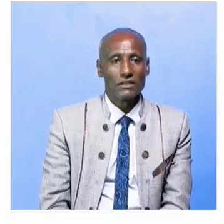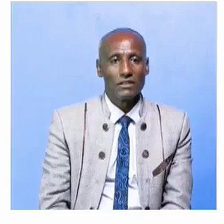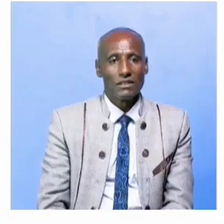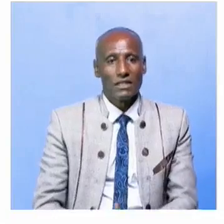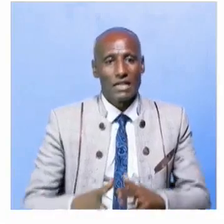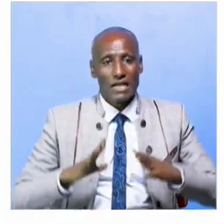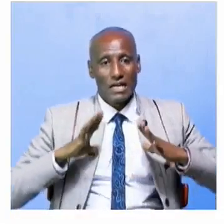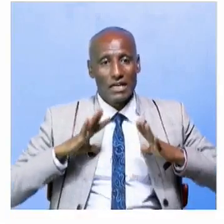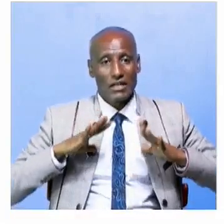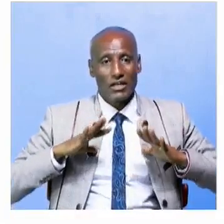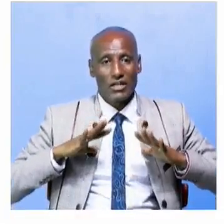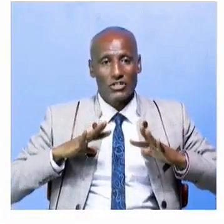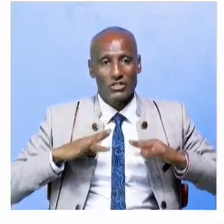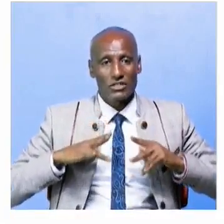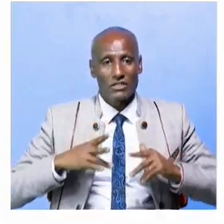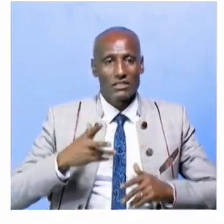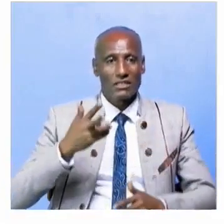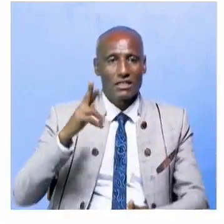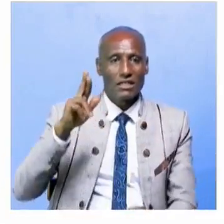recreation.